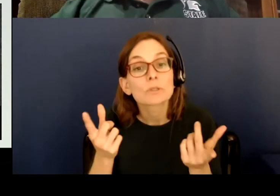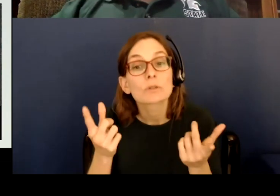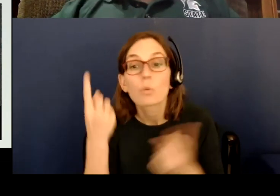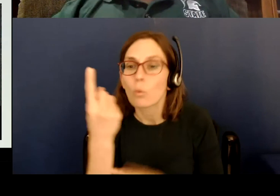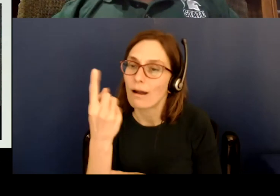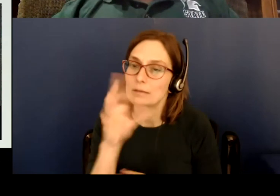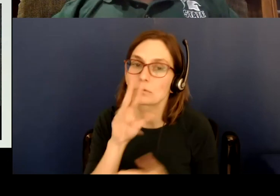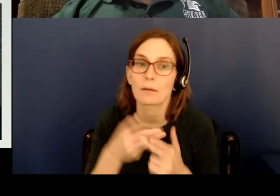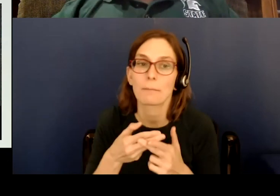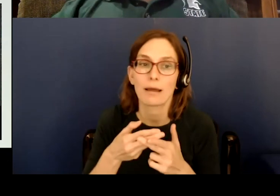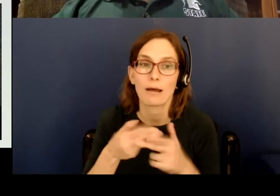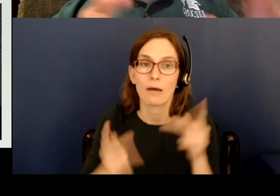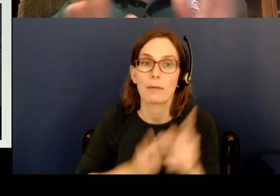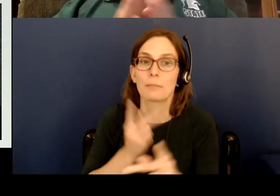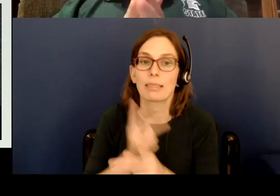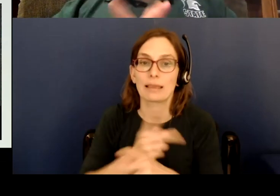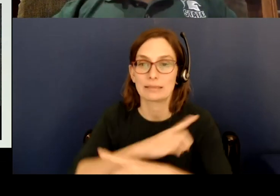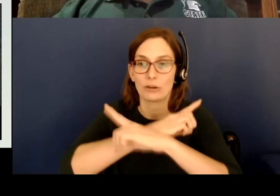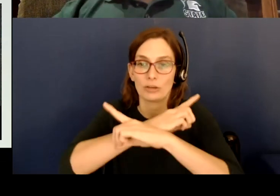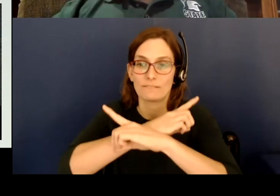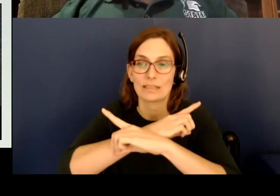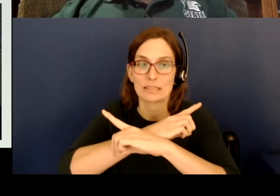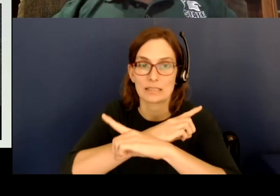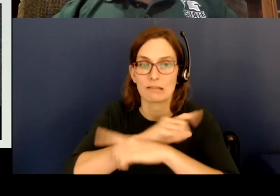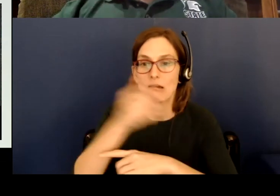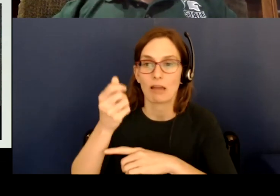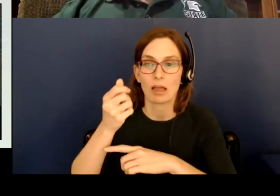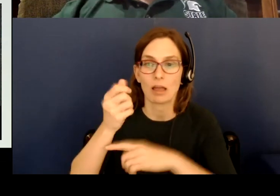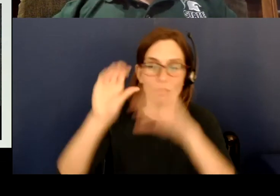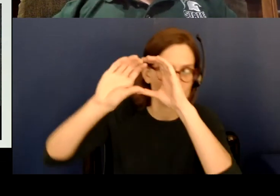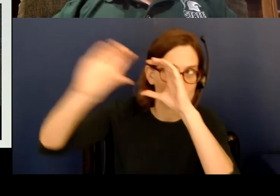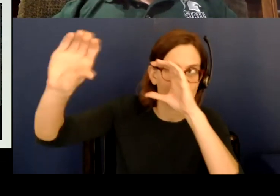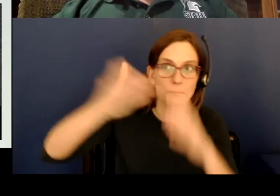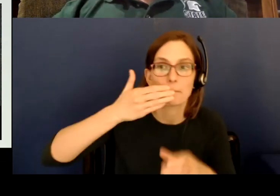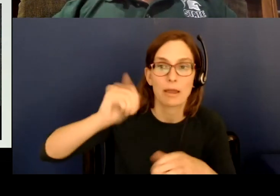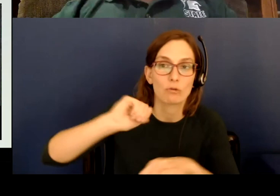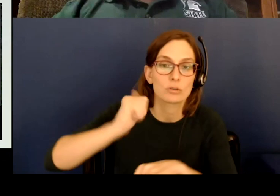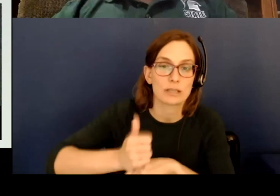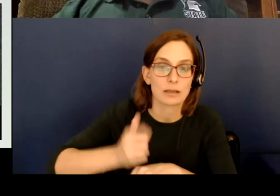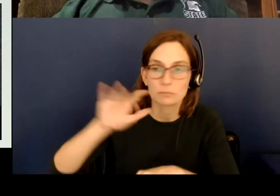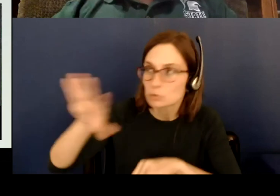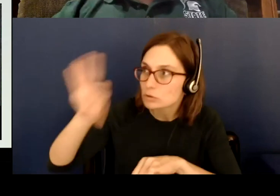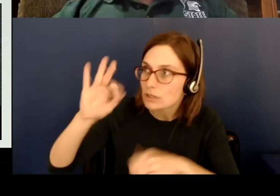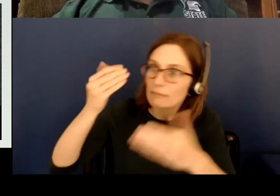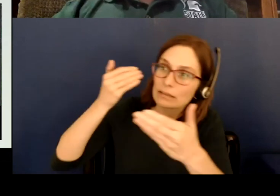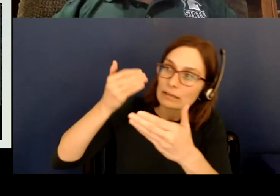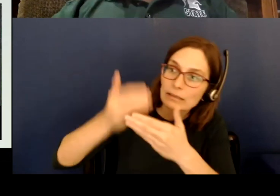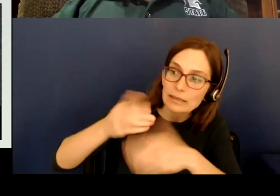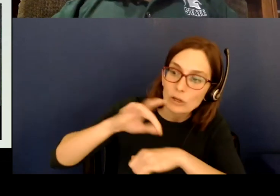is planetary defense. Other telescopes are better set up for discovering near-Earth